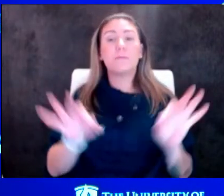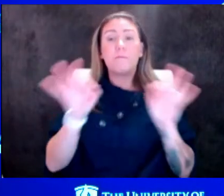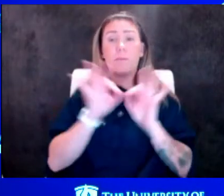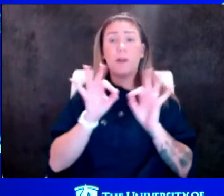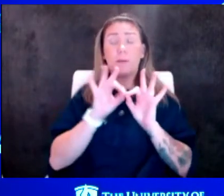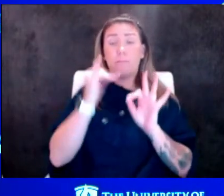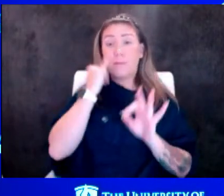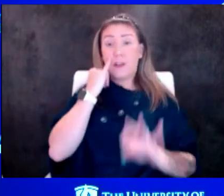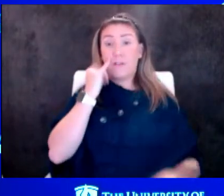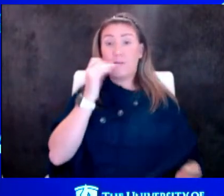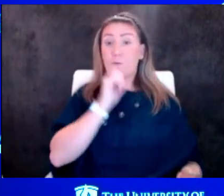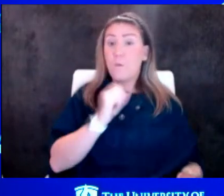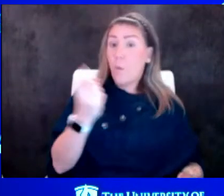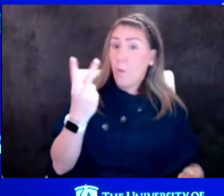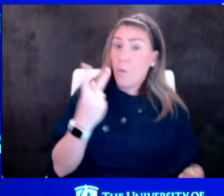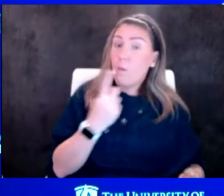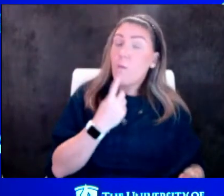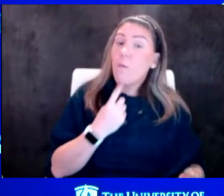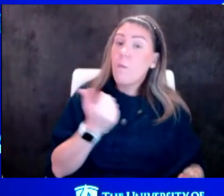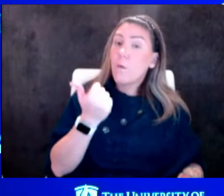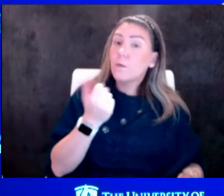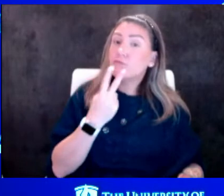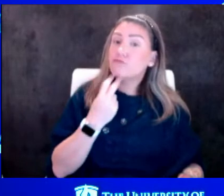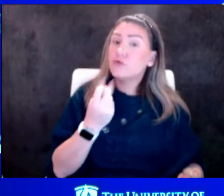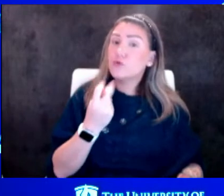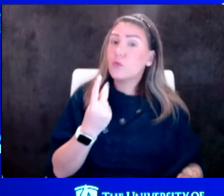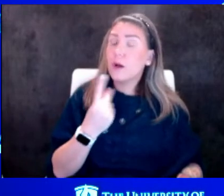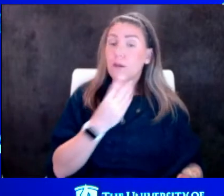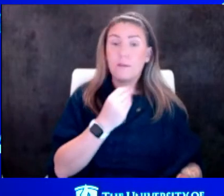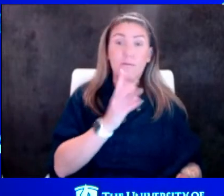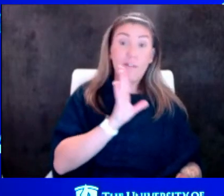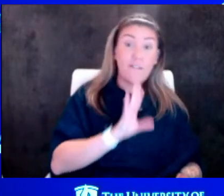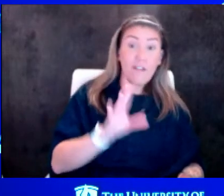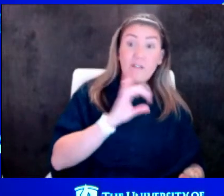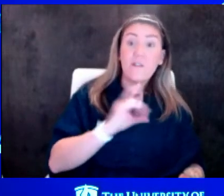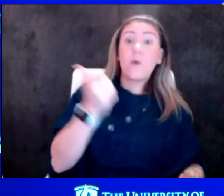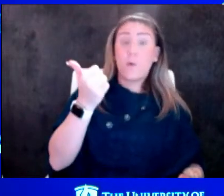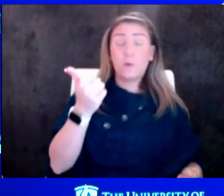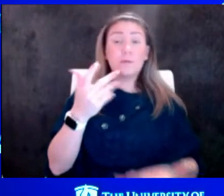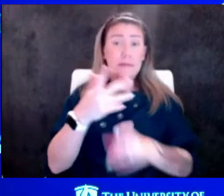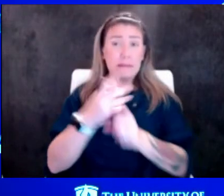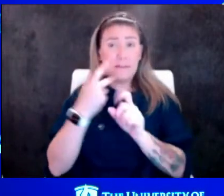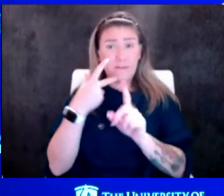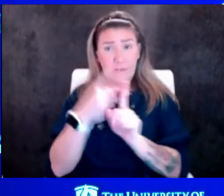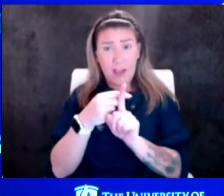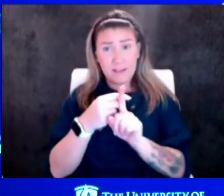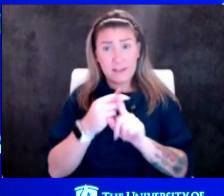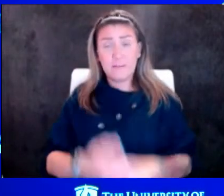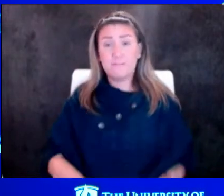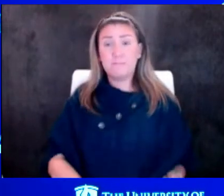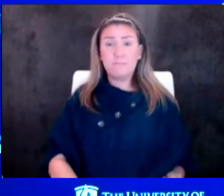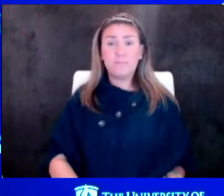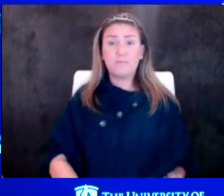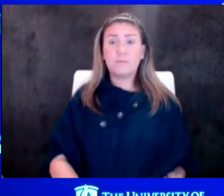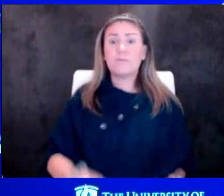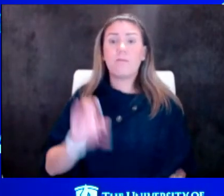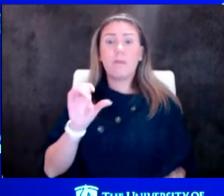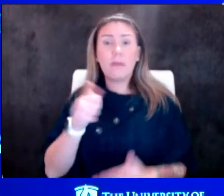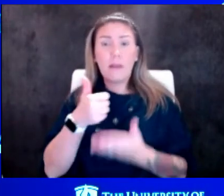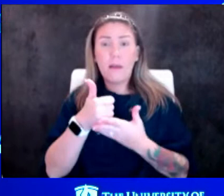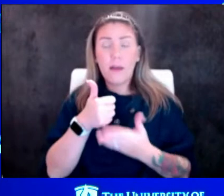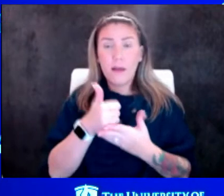or actually if they're under, you know, if they're 5 and over, getting them vaccinated. I think that helps. We